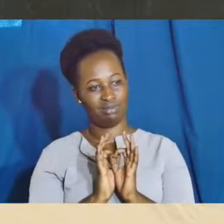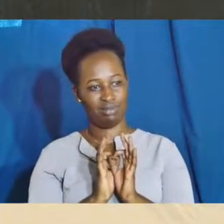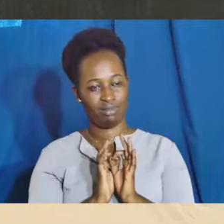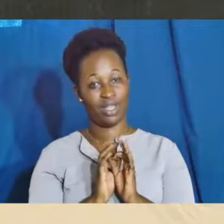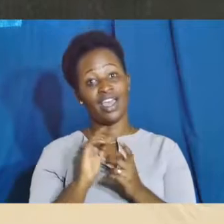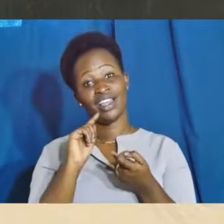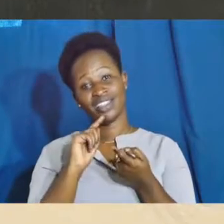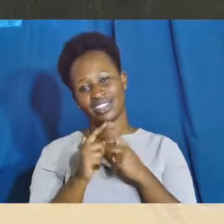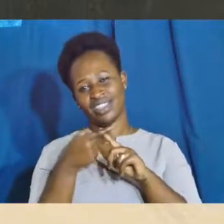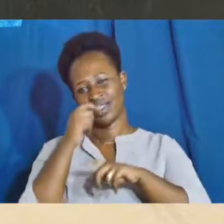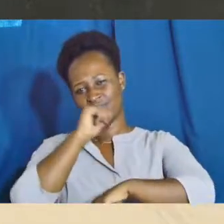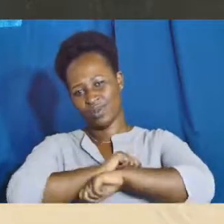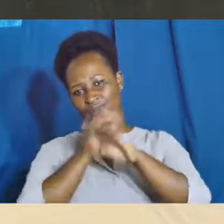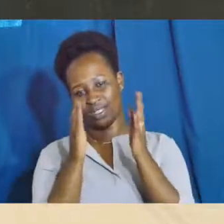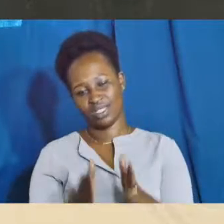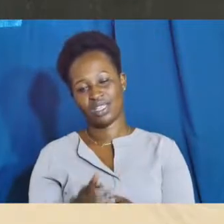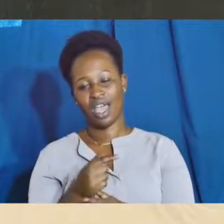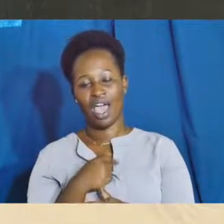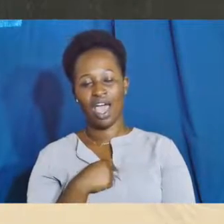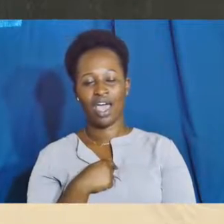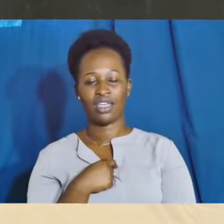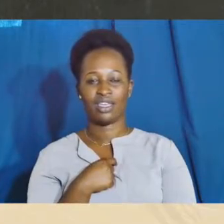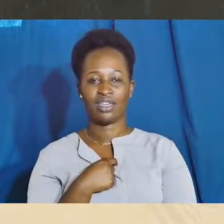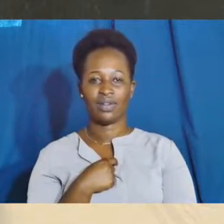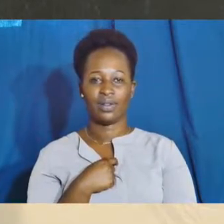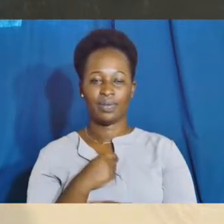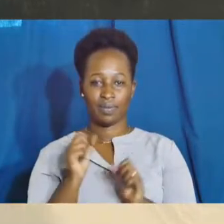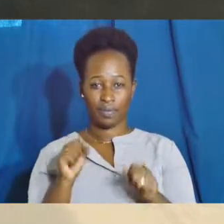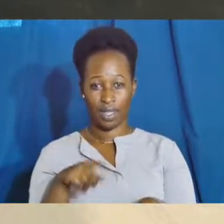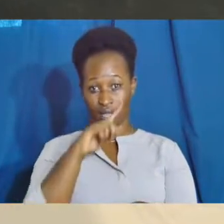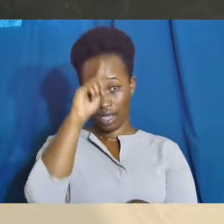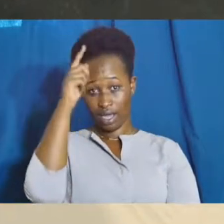Dear students, I also had to ask myself